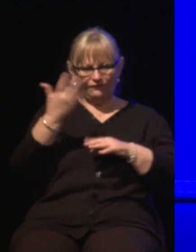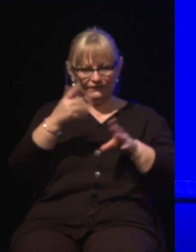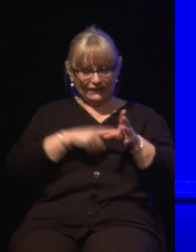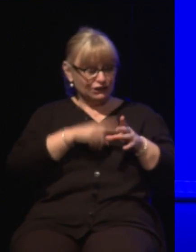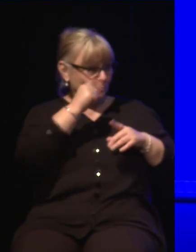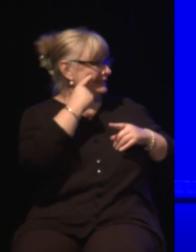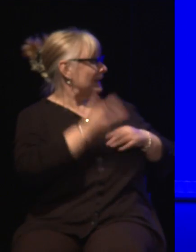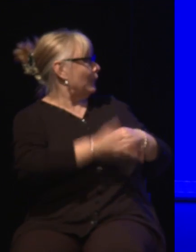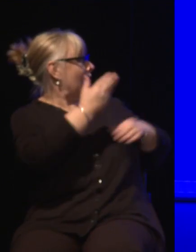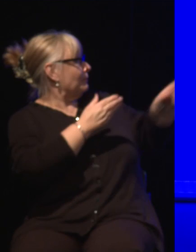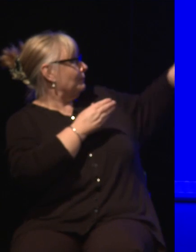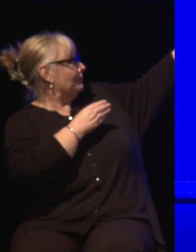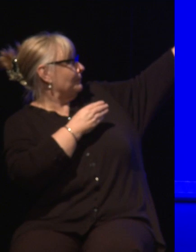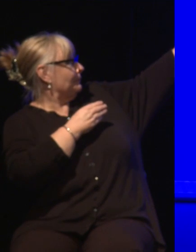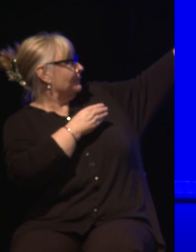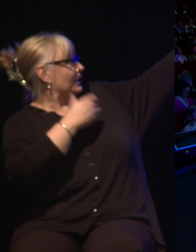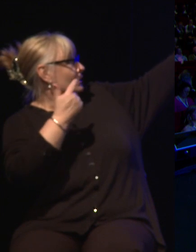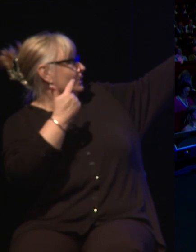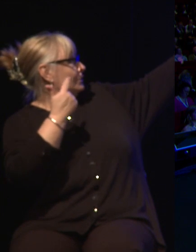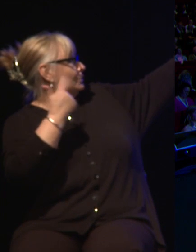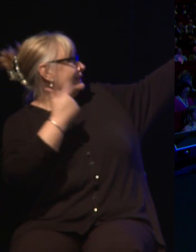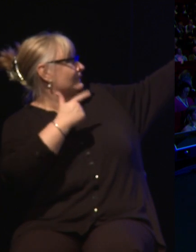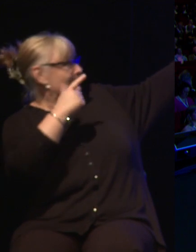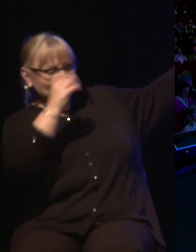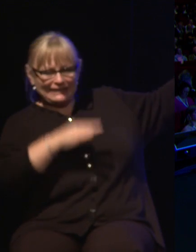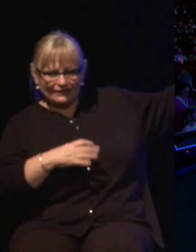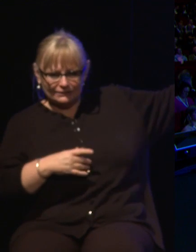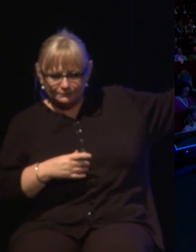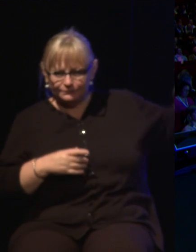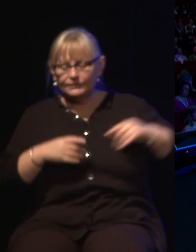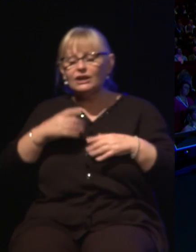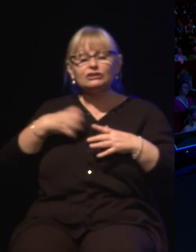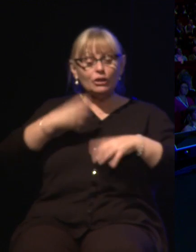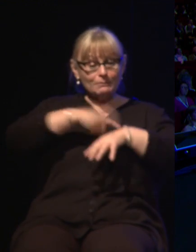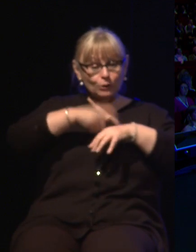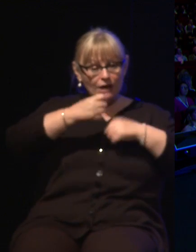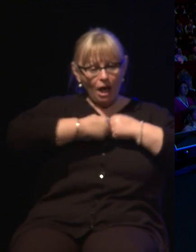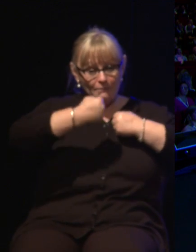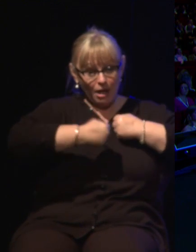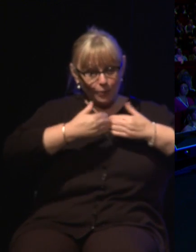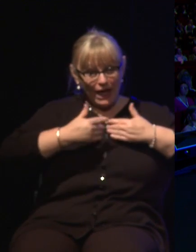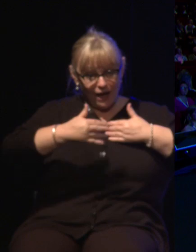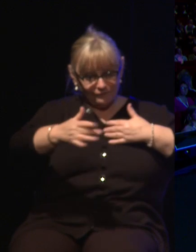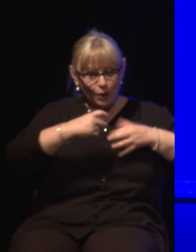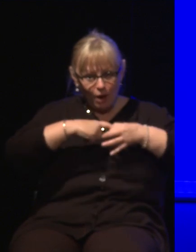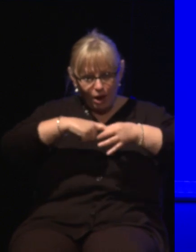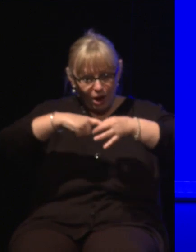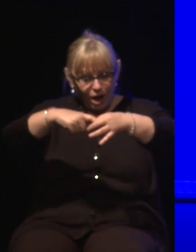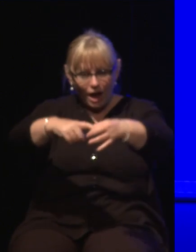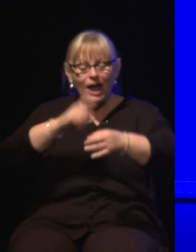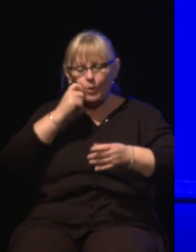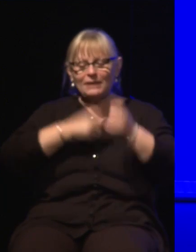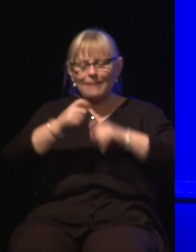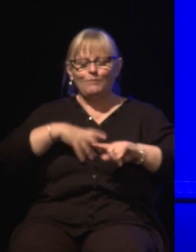goes up to about 70%. So the longer this survey goes on, the more common this is going to be. Now, the reason is,